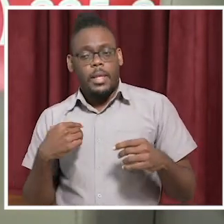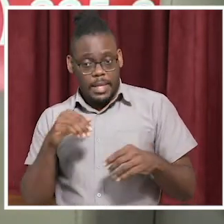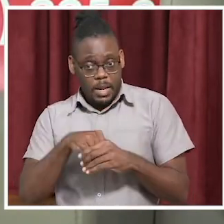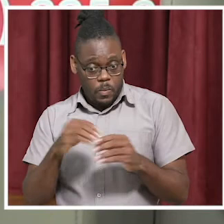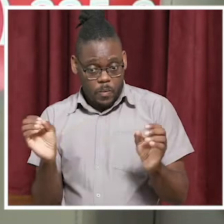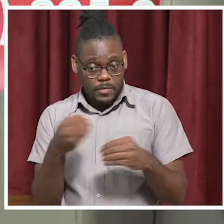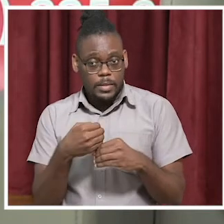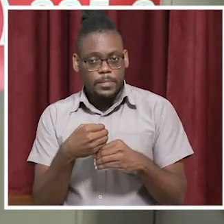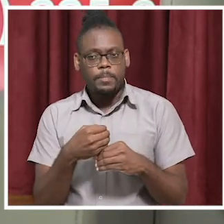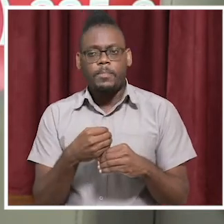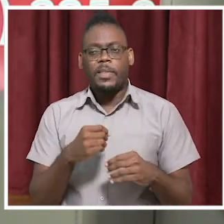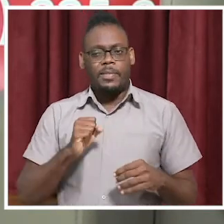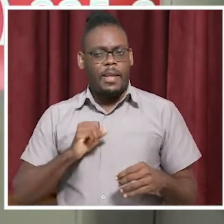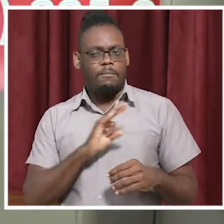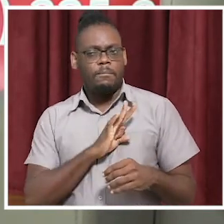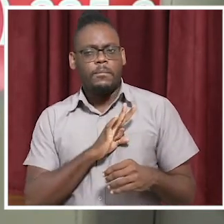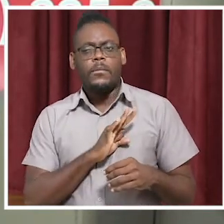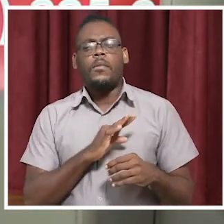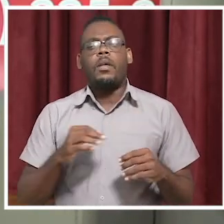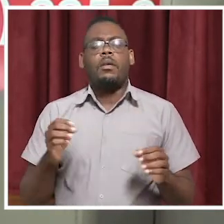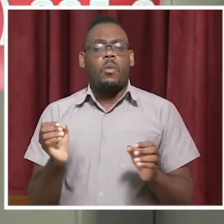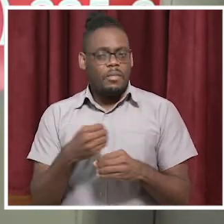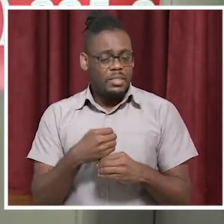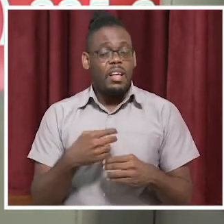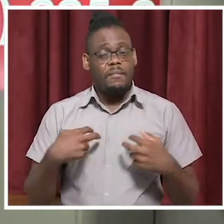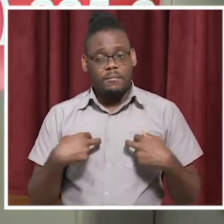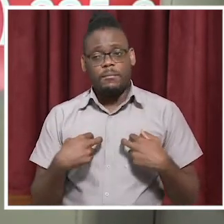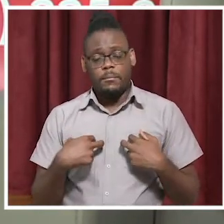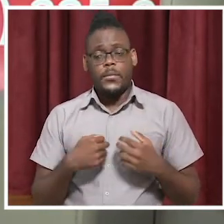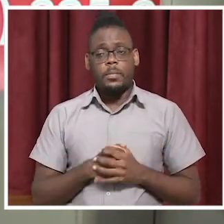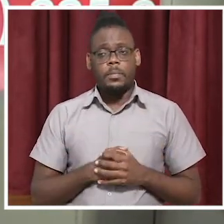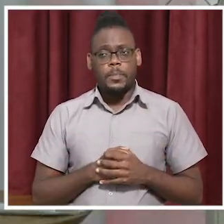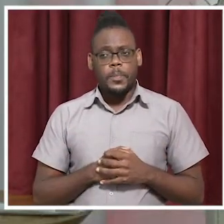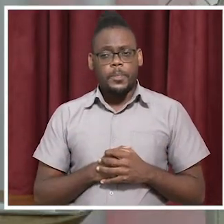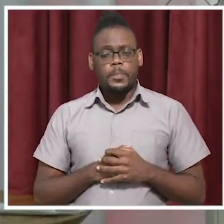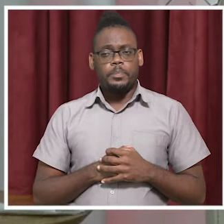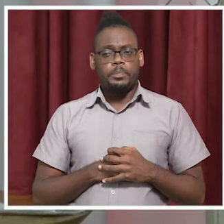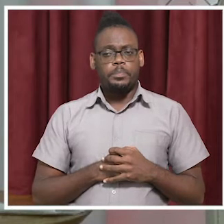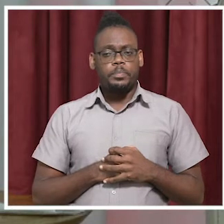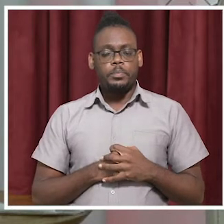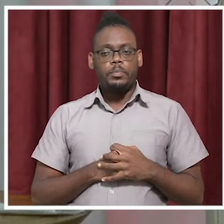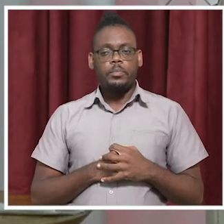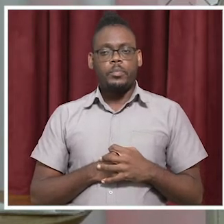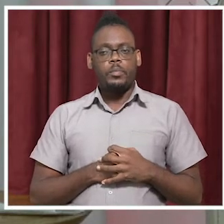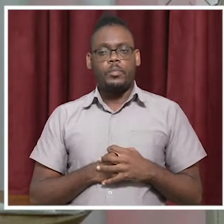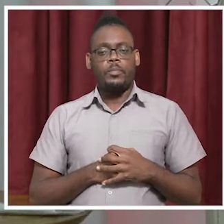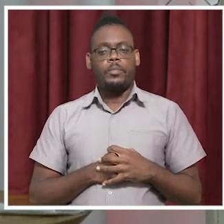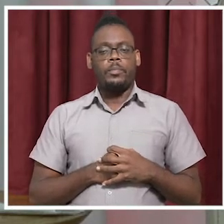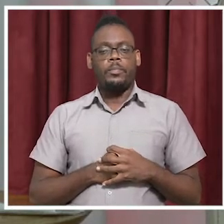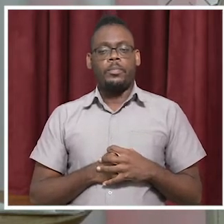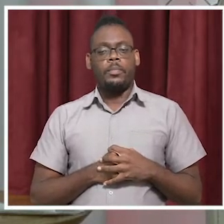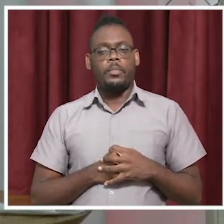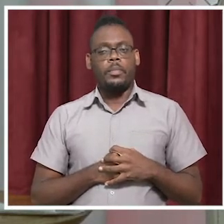is fully in office, but we're just not receiving people into the building. Right, so because of the pandemic. Because of the pandemic. We have to look at protocol